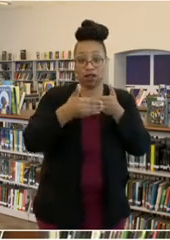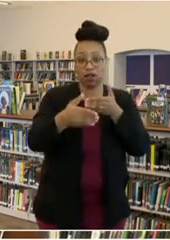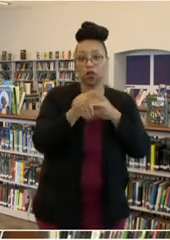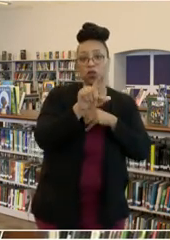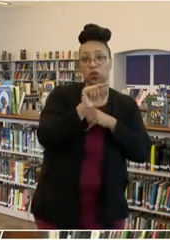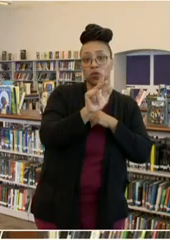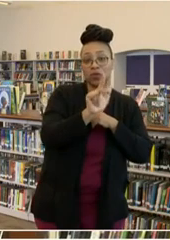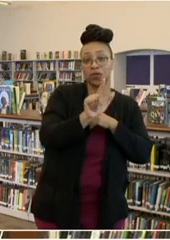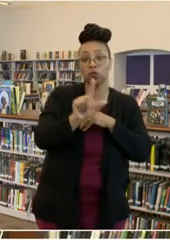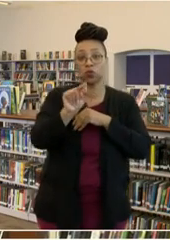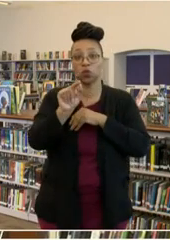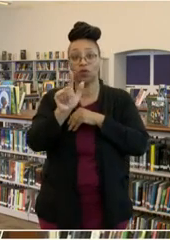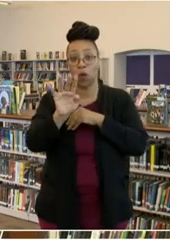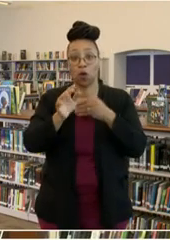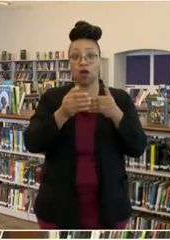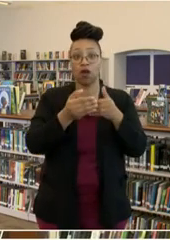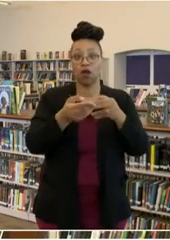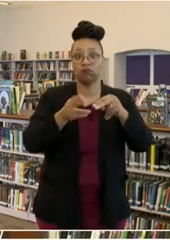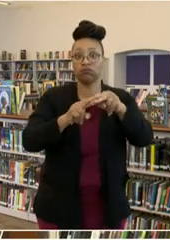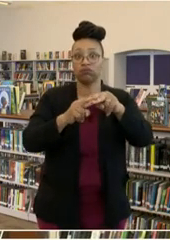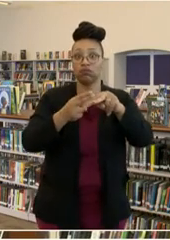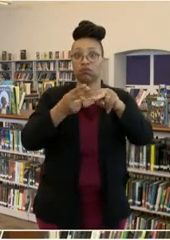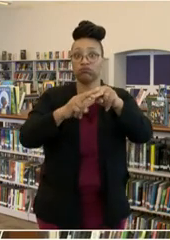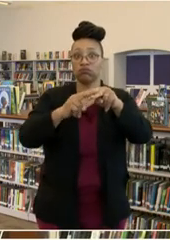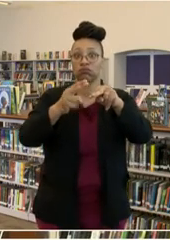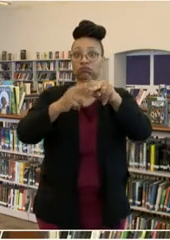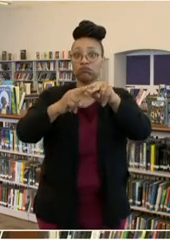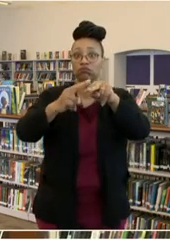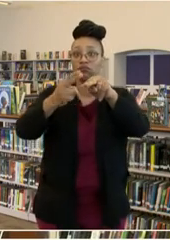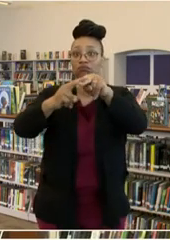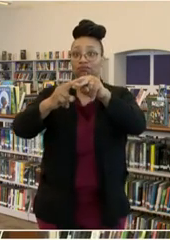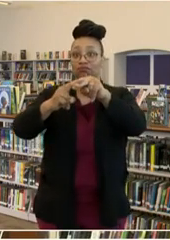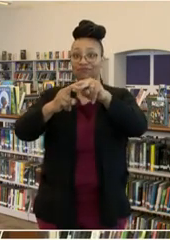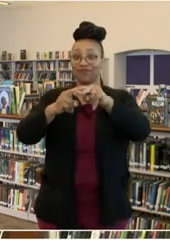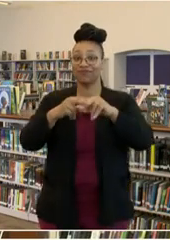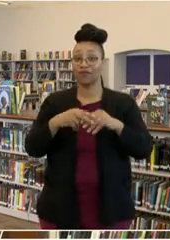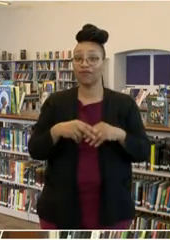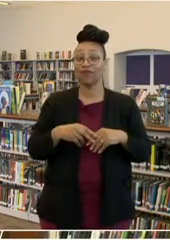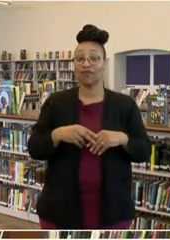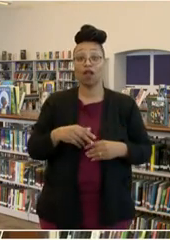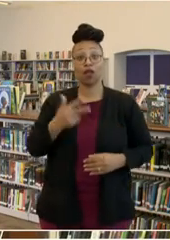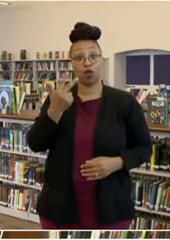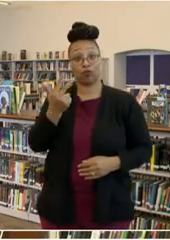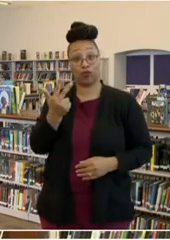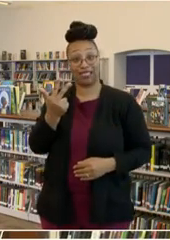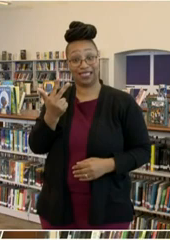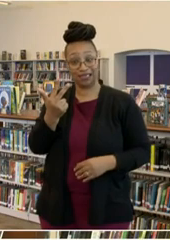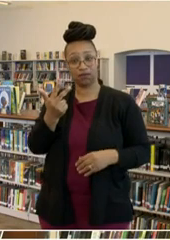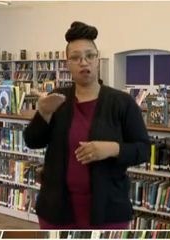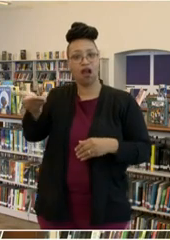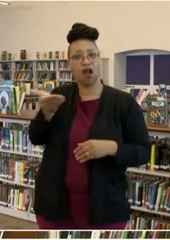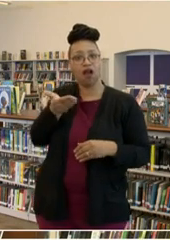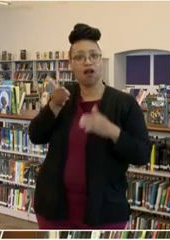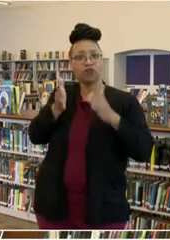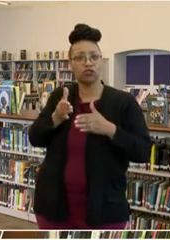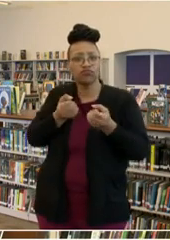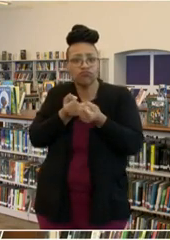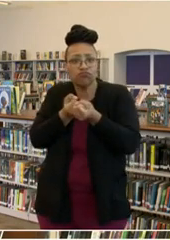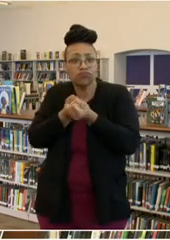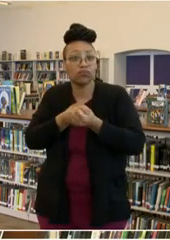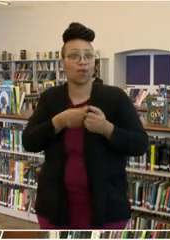from 3 to 6 providers right here at Cardozo. So overall, we set the goal to